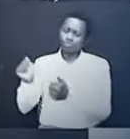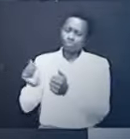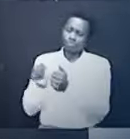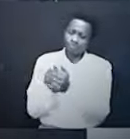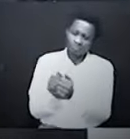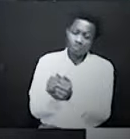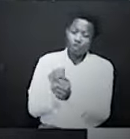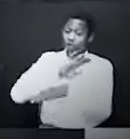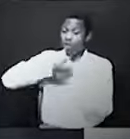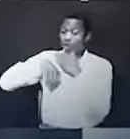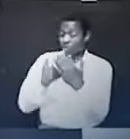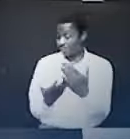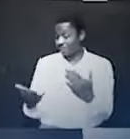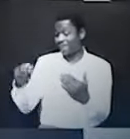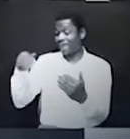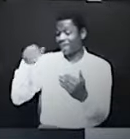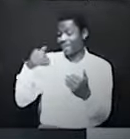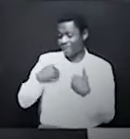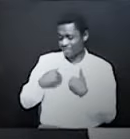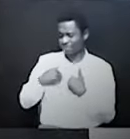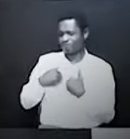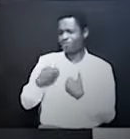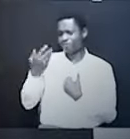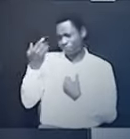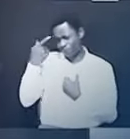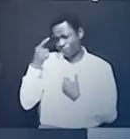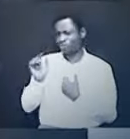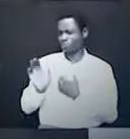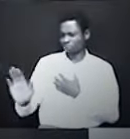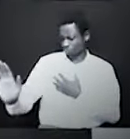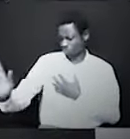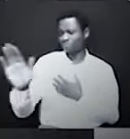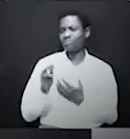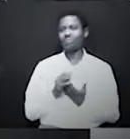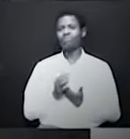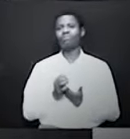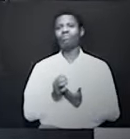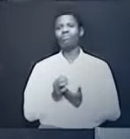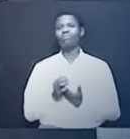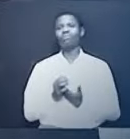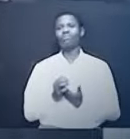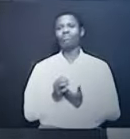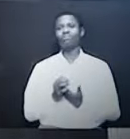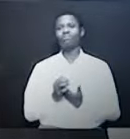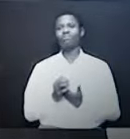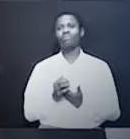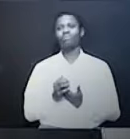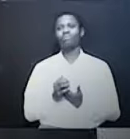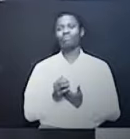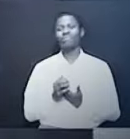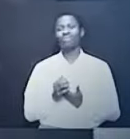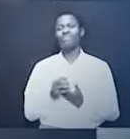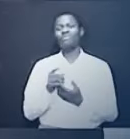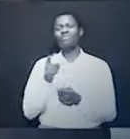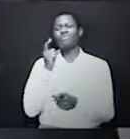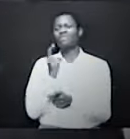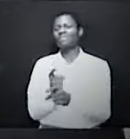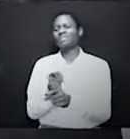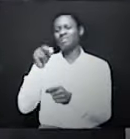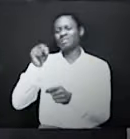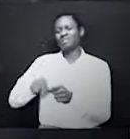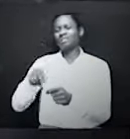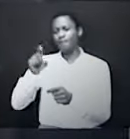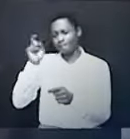that I have is yours. Debia, oh, meho, nani, woman, ewo. all we need to do is to grow up.